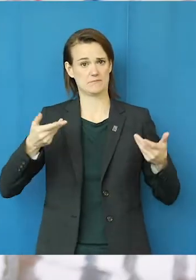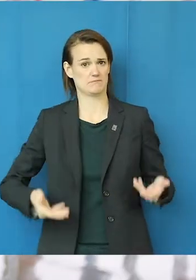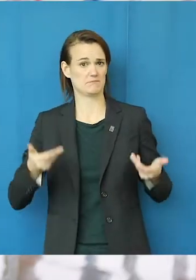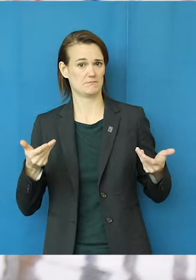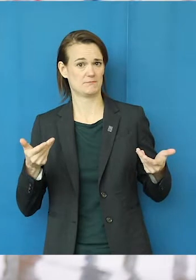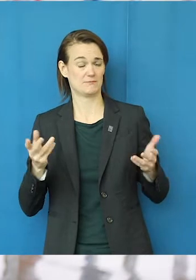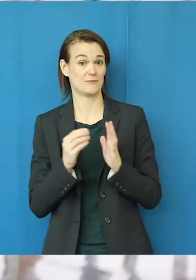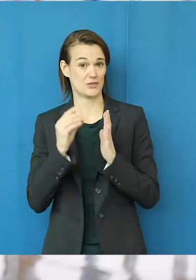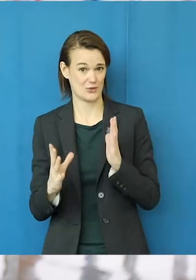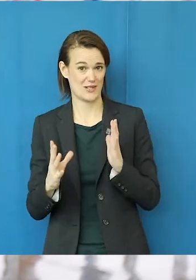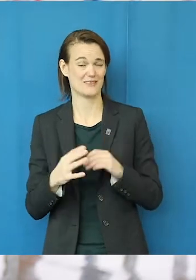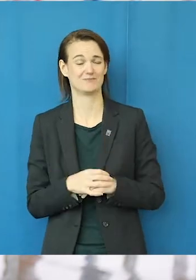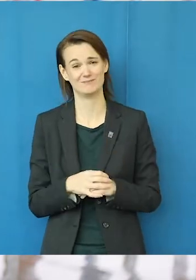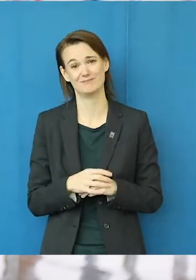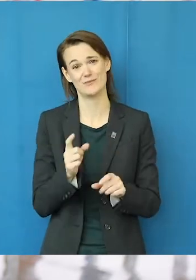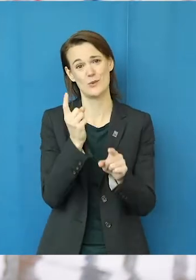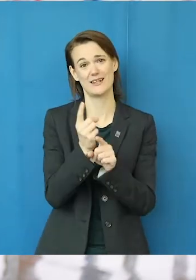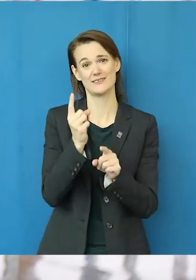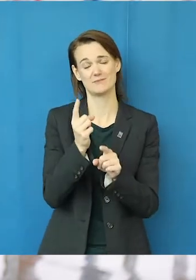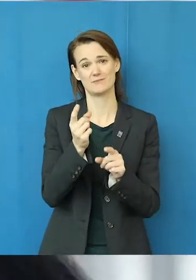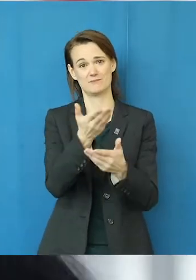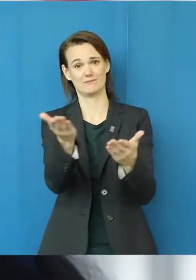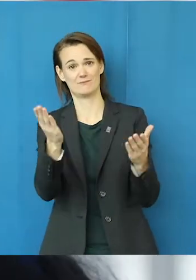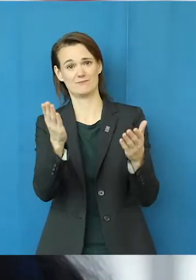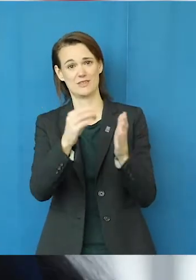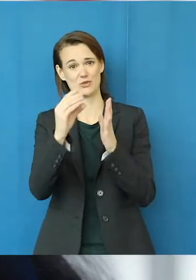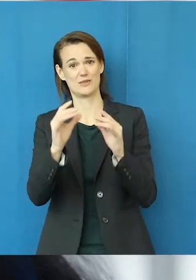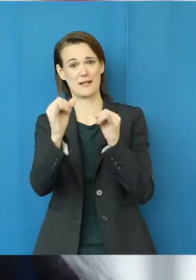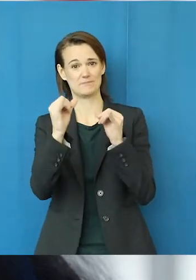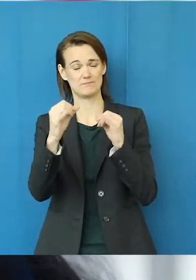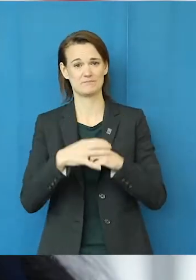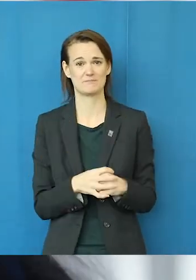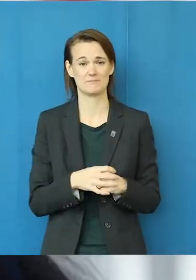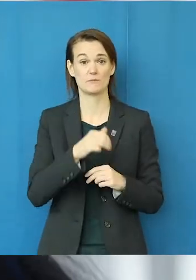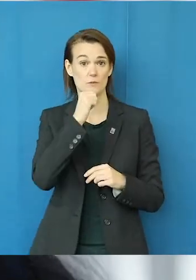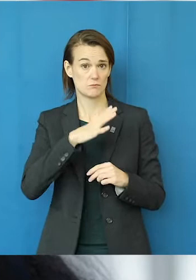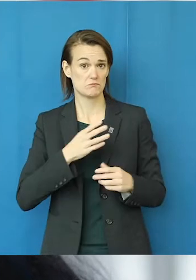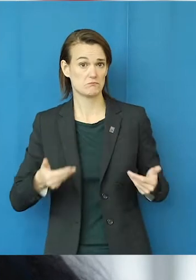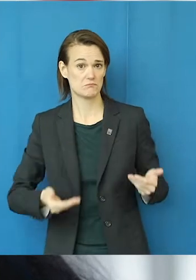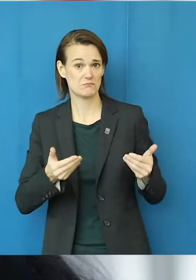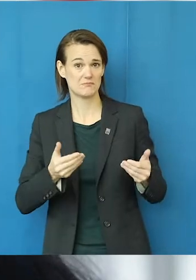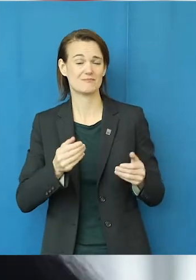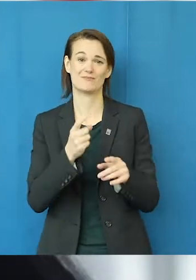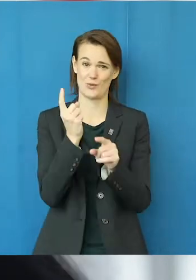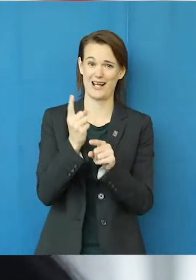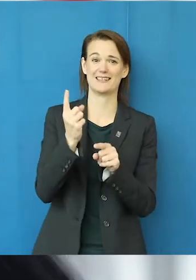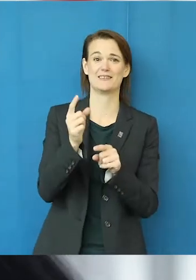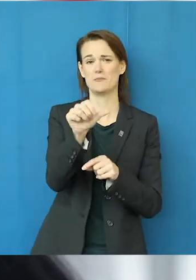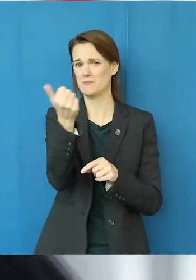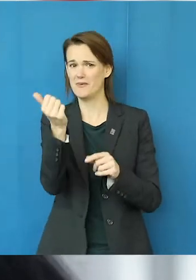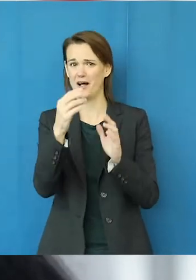student? Yes, but there are other students here. A female? Yes, but there are lots of females who